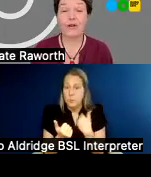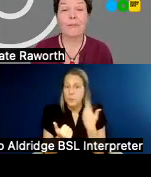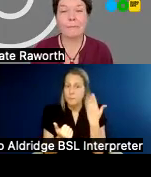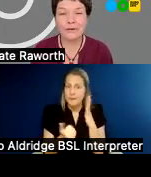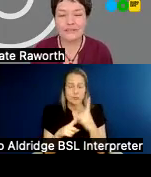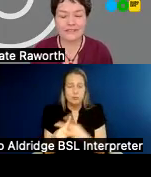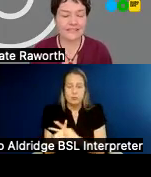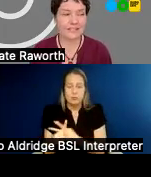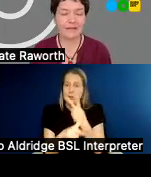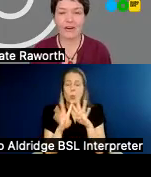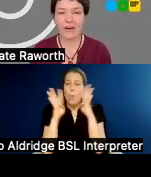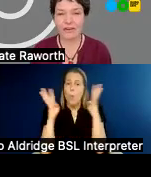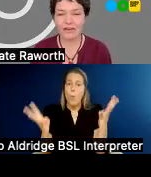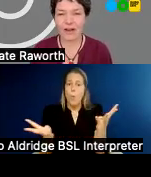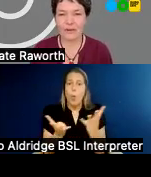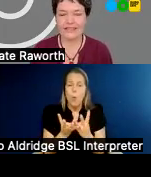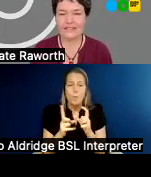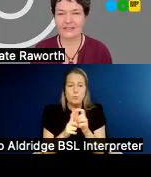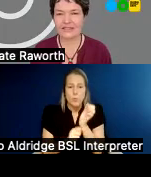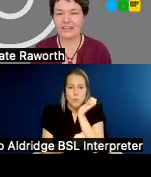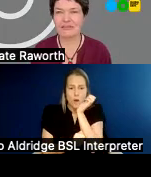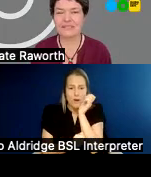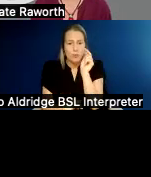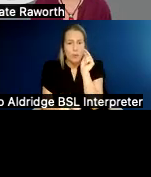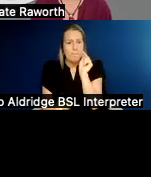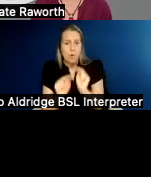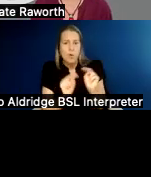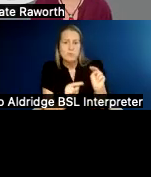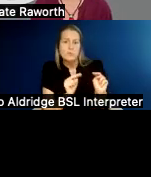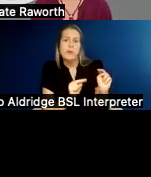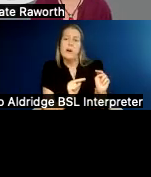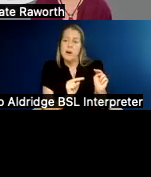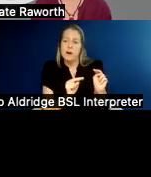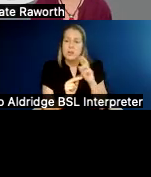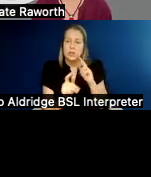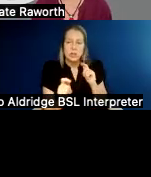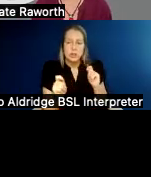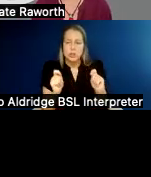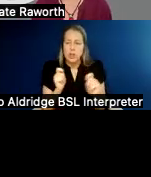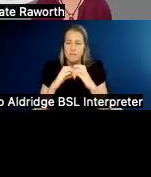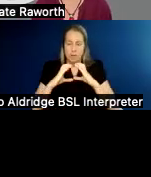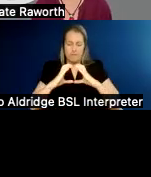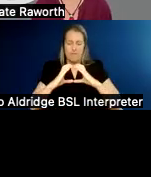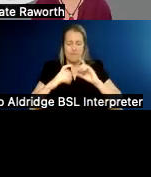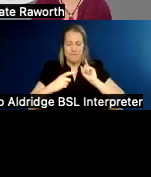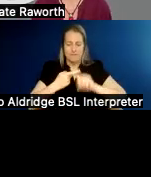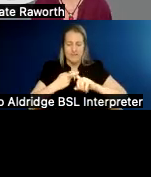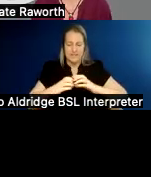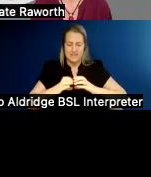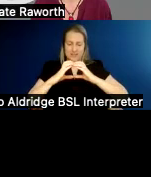it's now a monitor. It's going to be ongoing. It's turning from a static image to an ongoing tool, which is what we're really excited